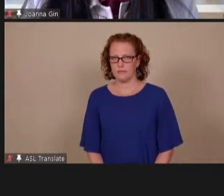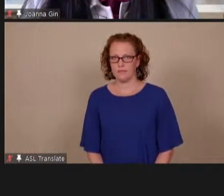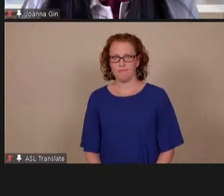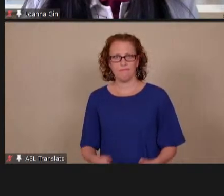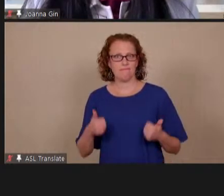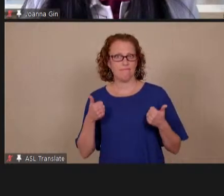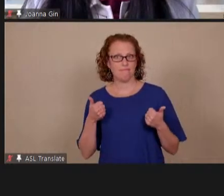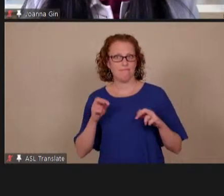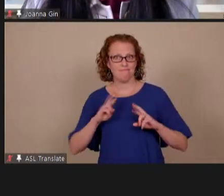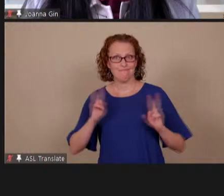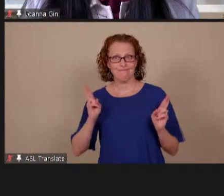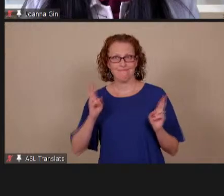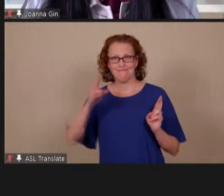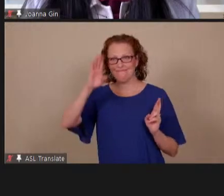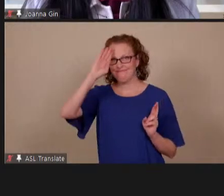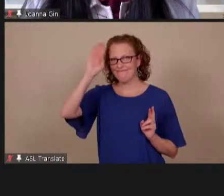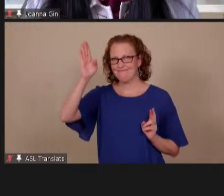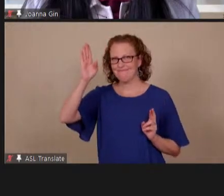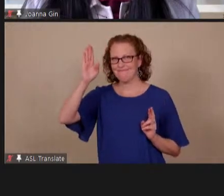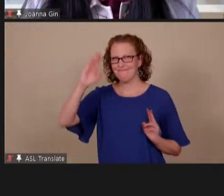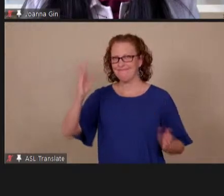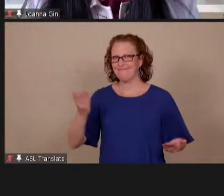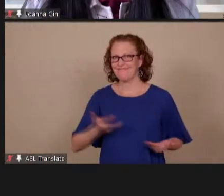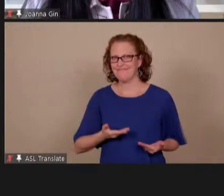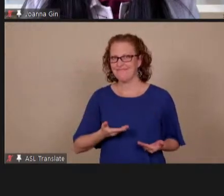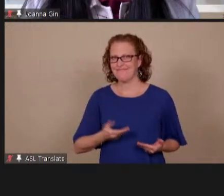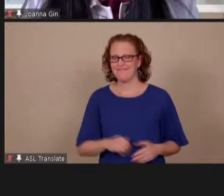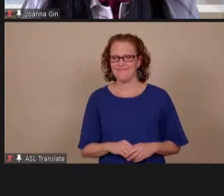Hello and welcome.